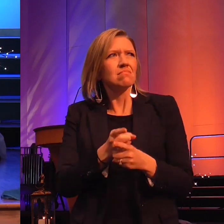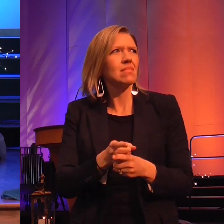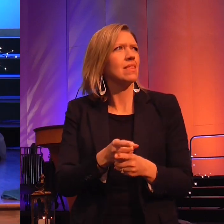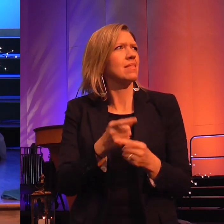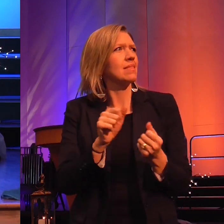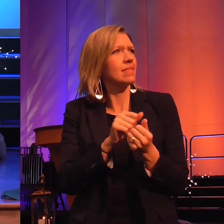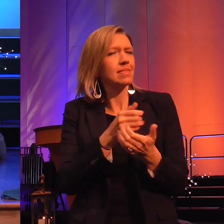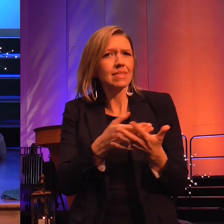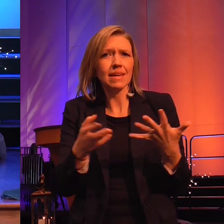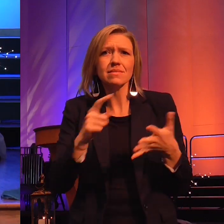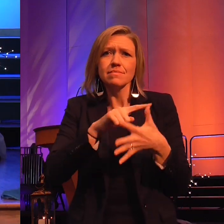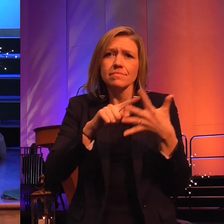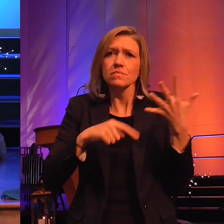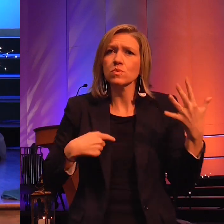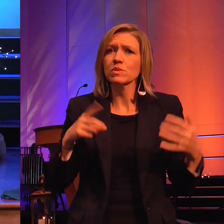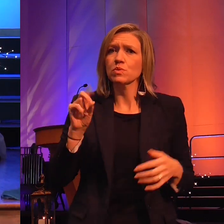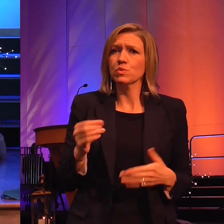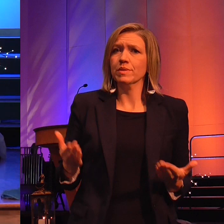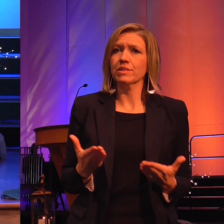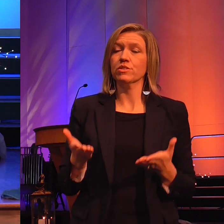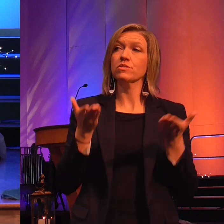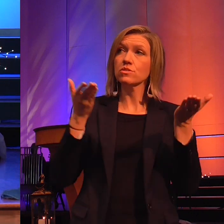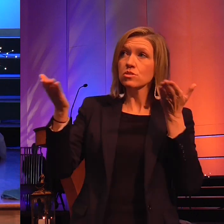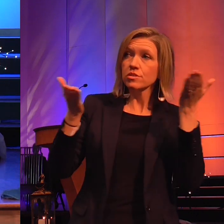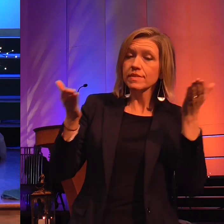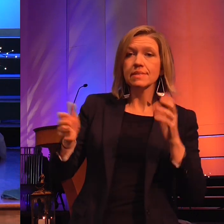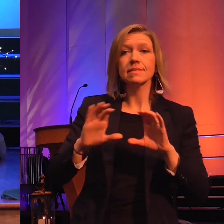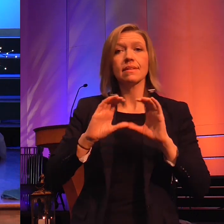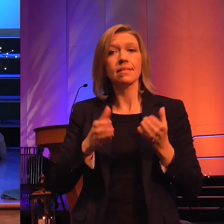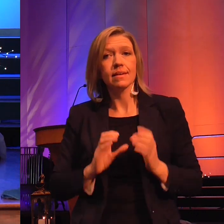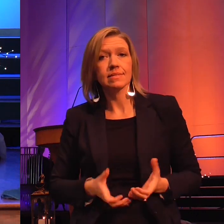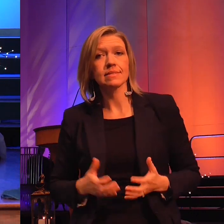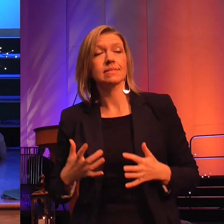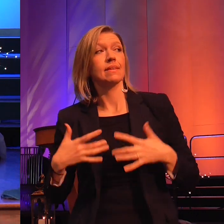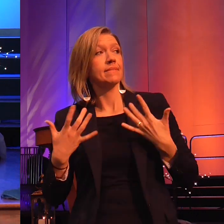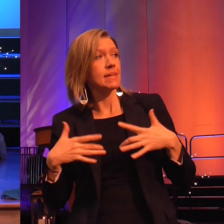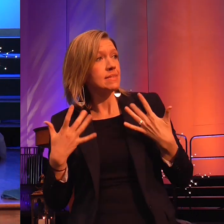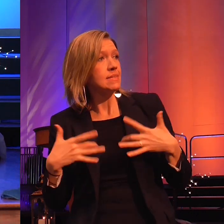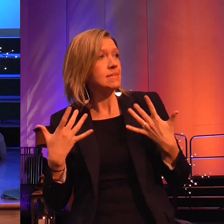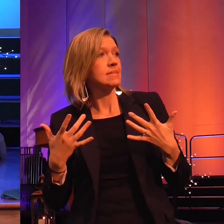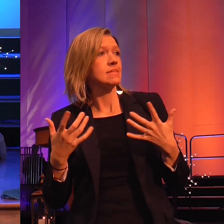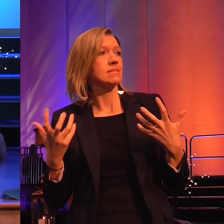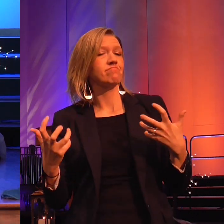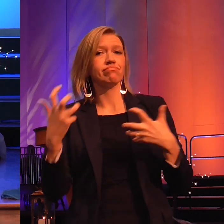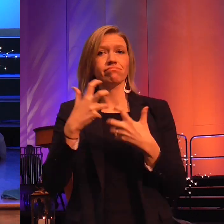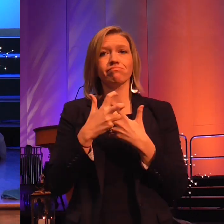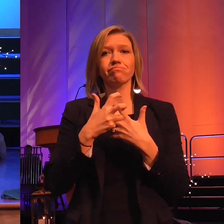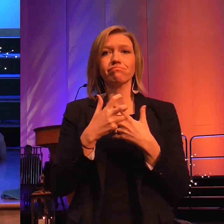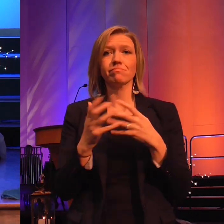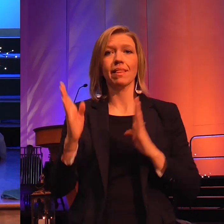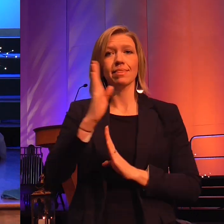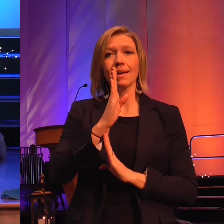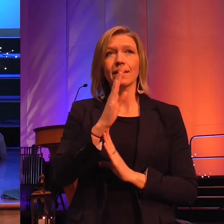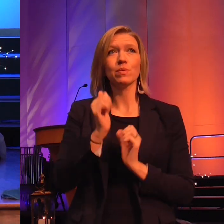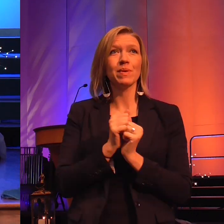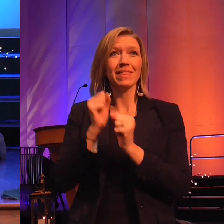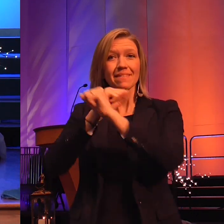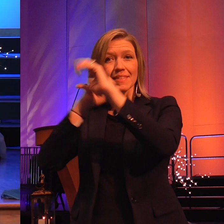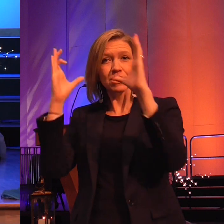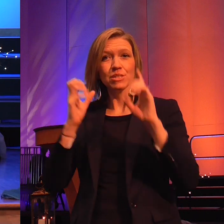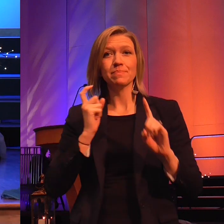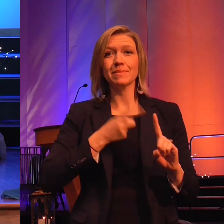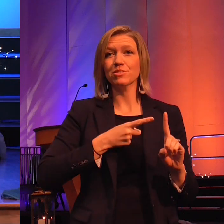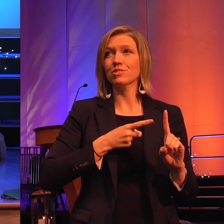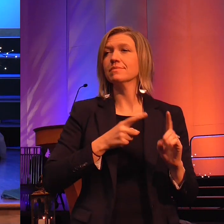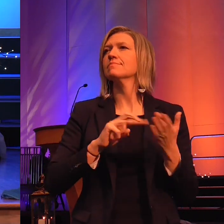as a community, the services, the classes, the events that we're doing are in alignment with our vision and mission, such that we're